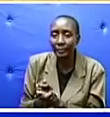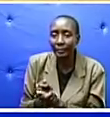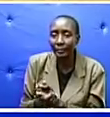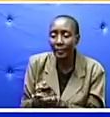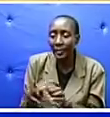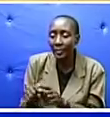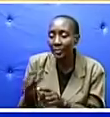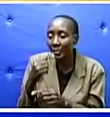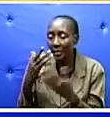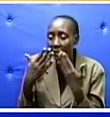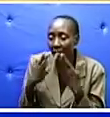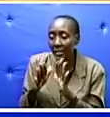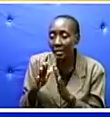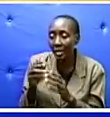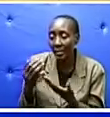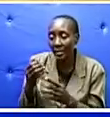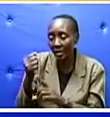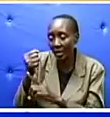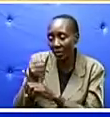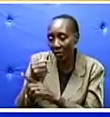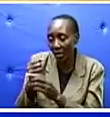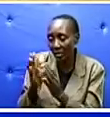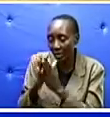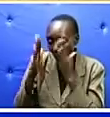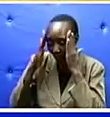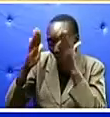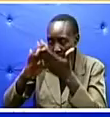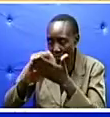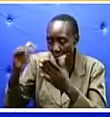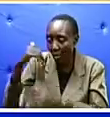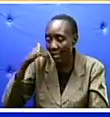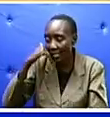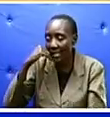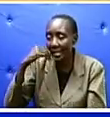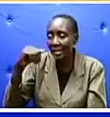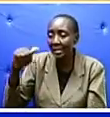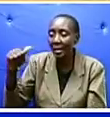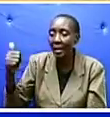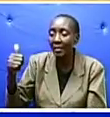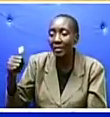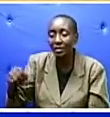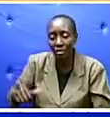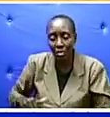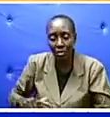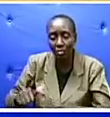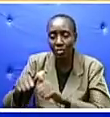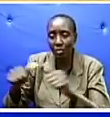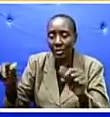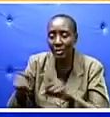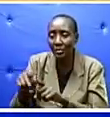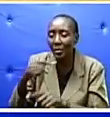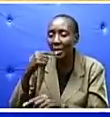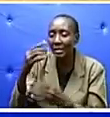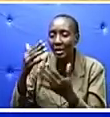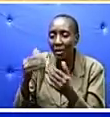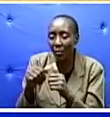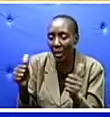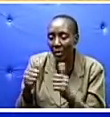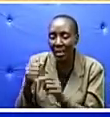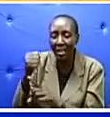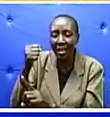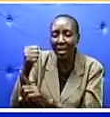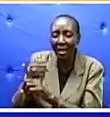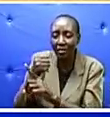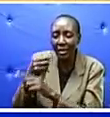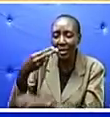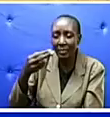let us put more effort in other chronic diseases so that we can move forward. As she said, we have fought HIV for long.